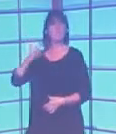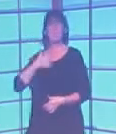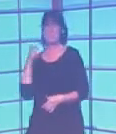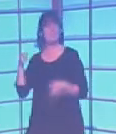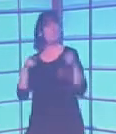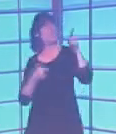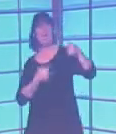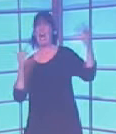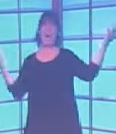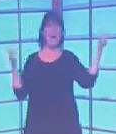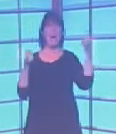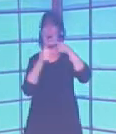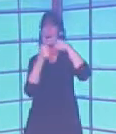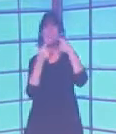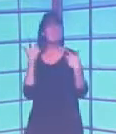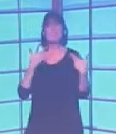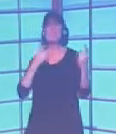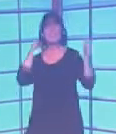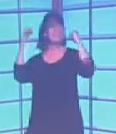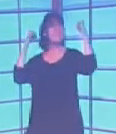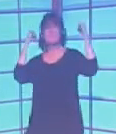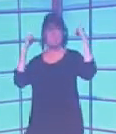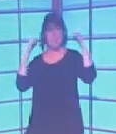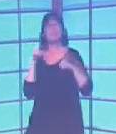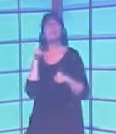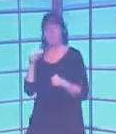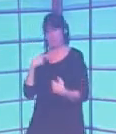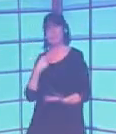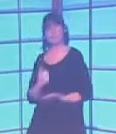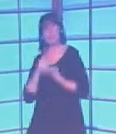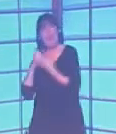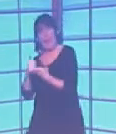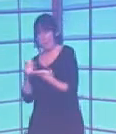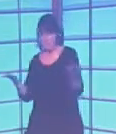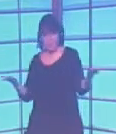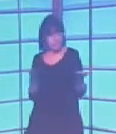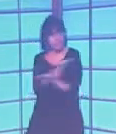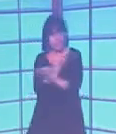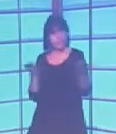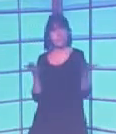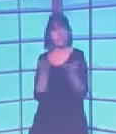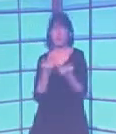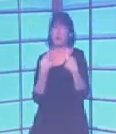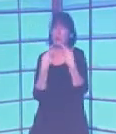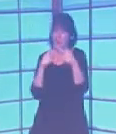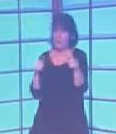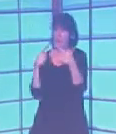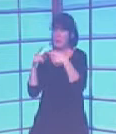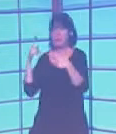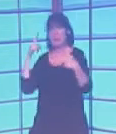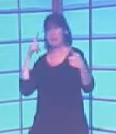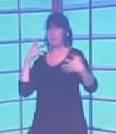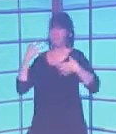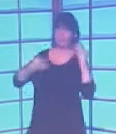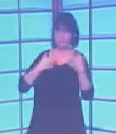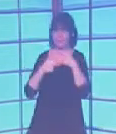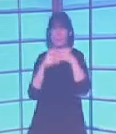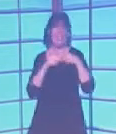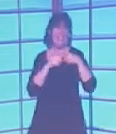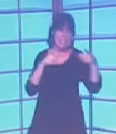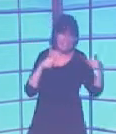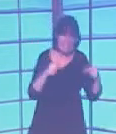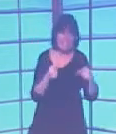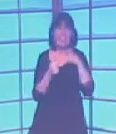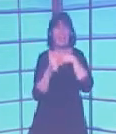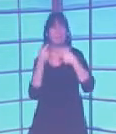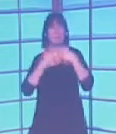their experience at sporting venues. The nature of these complaints is diverse and ranges from ticketing issues,